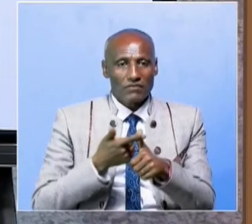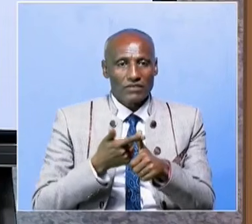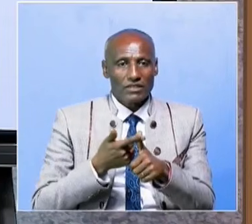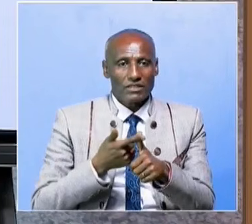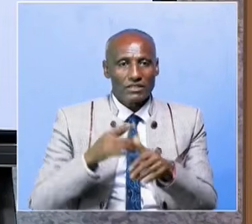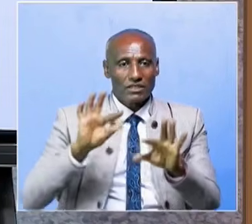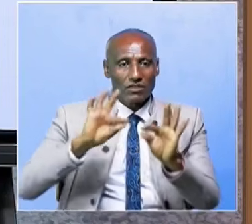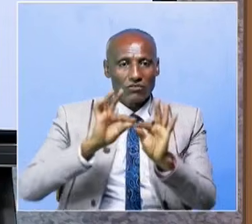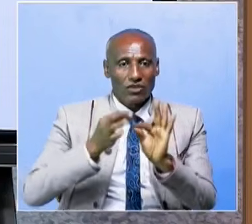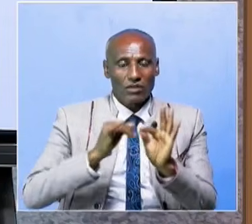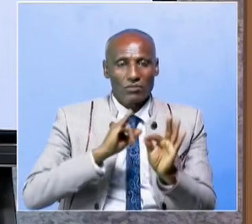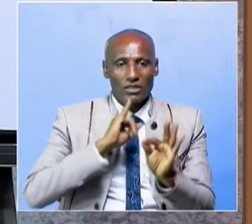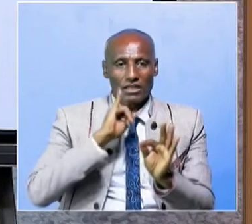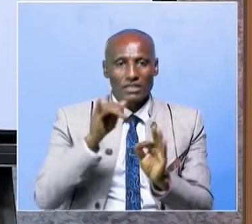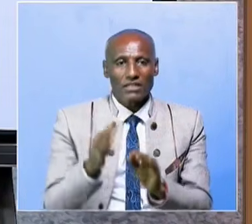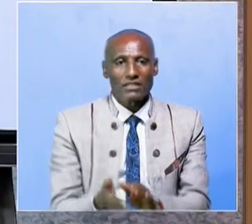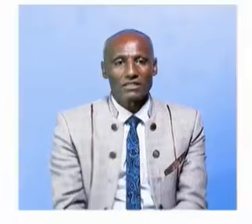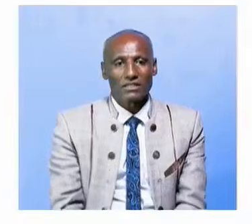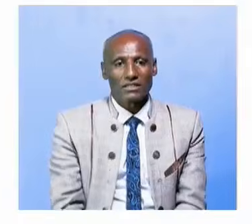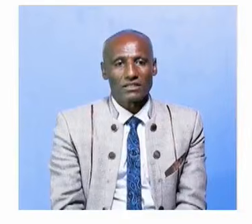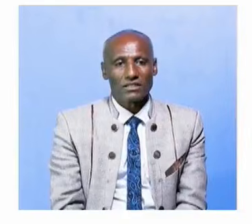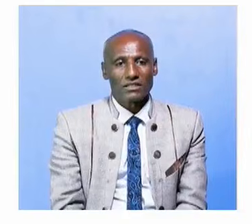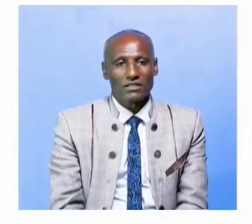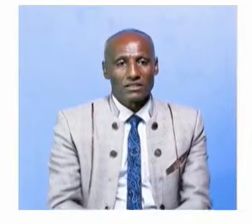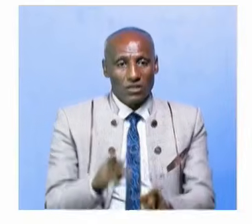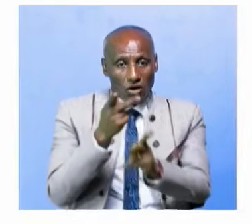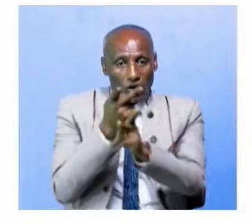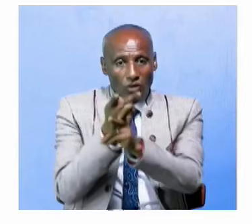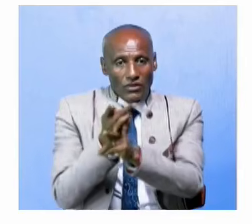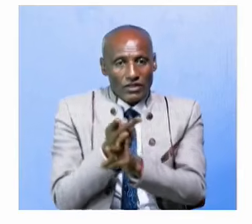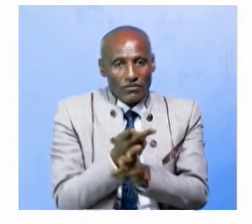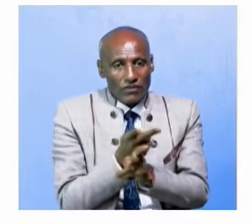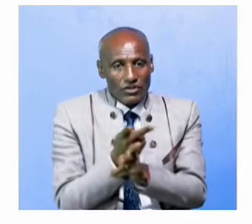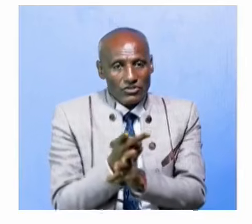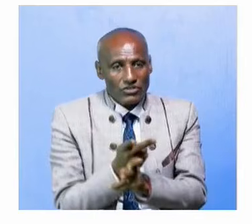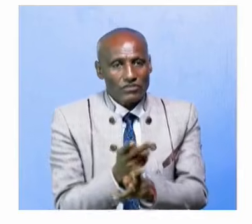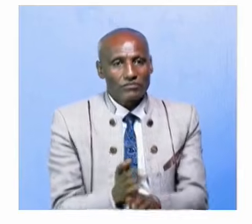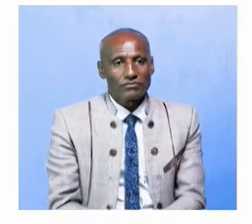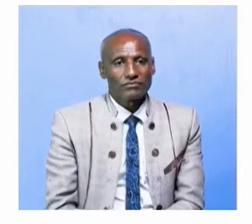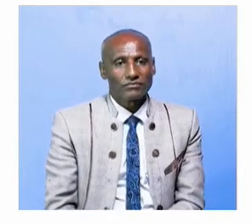that we're going to see is conservation.